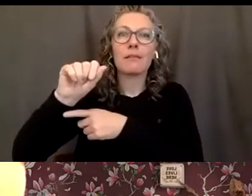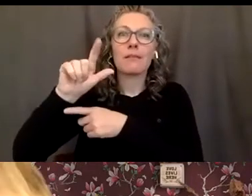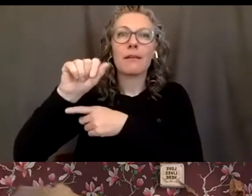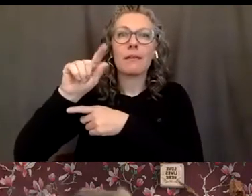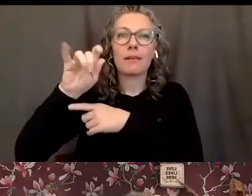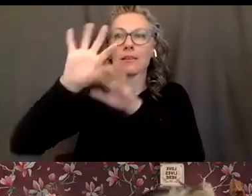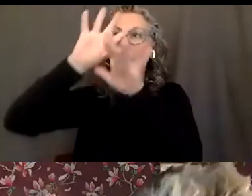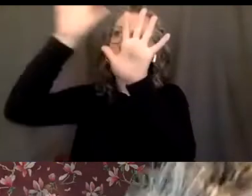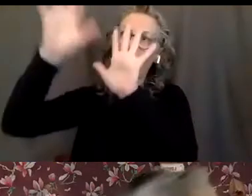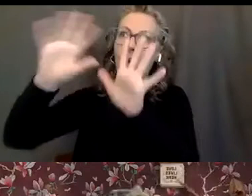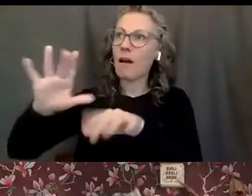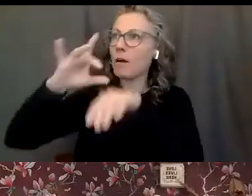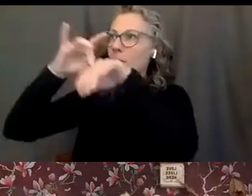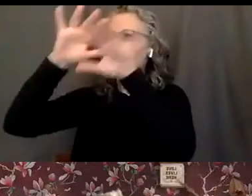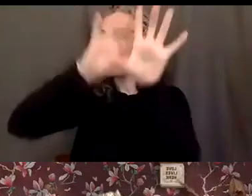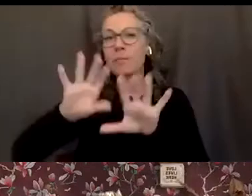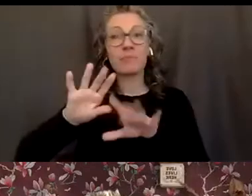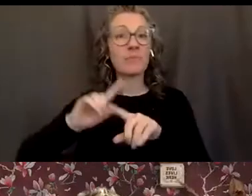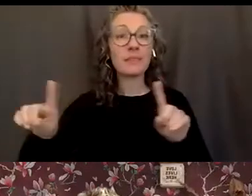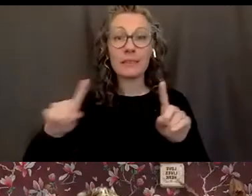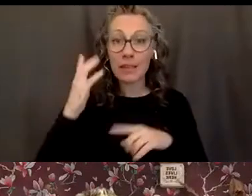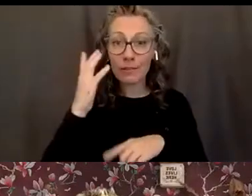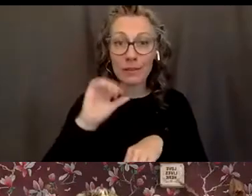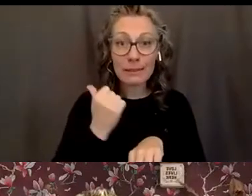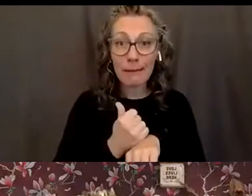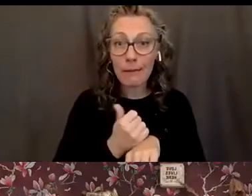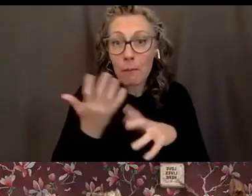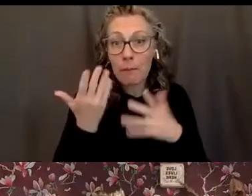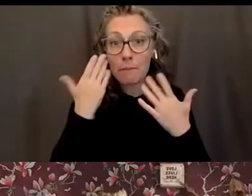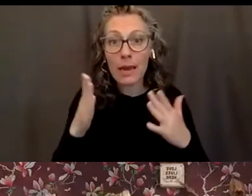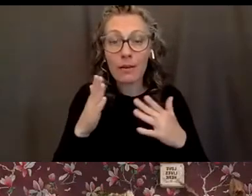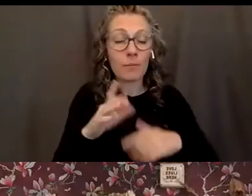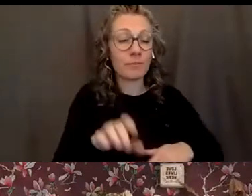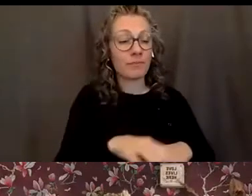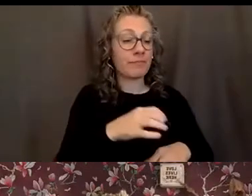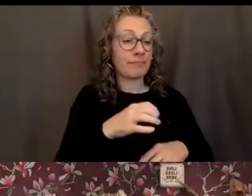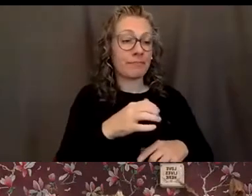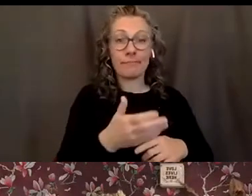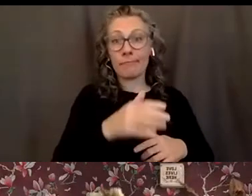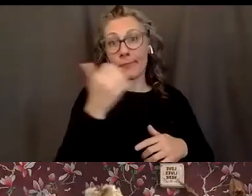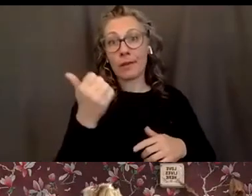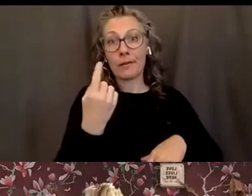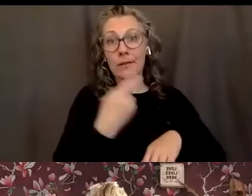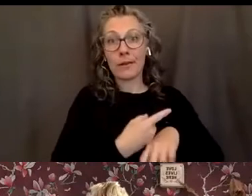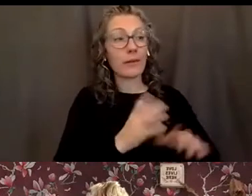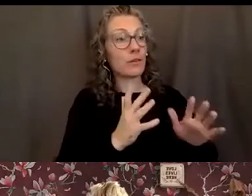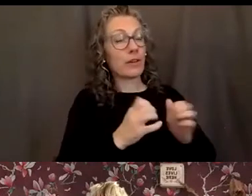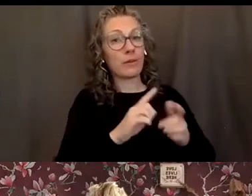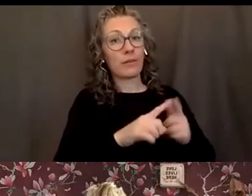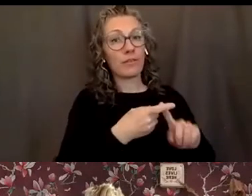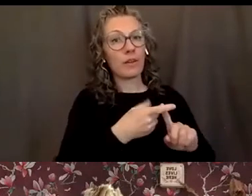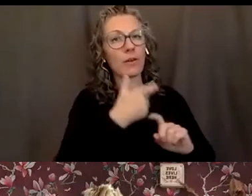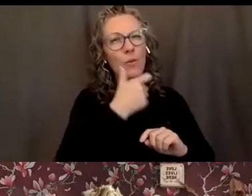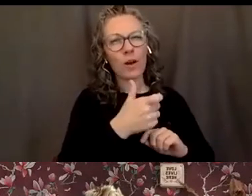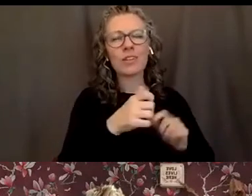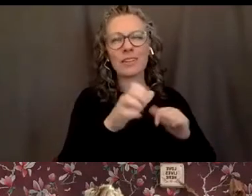setup. Or another day, I was talking to my friend. We were watching a sci-fi movie in a